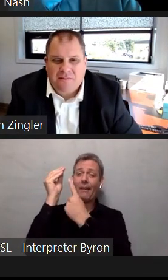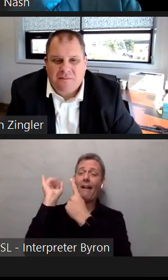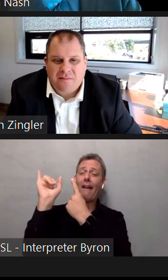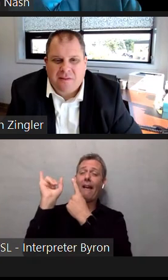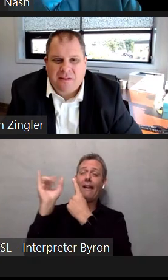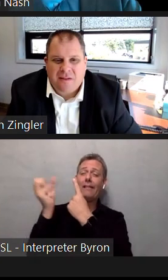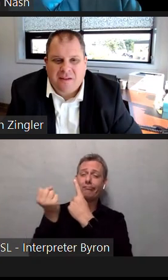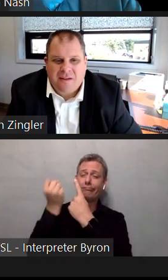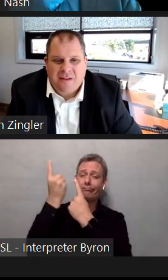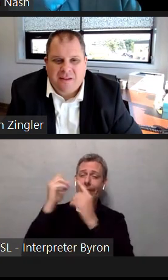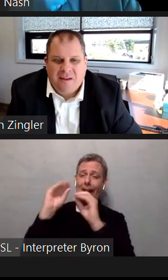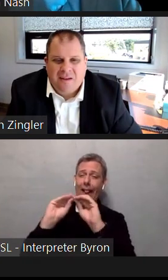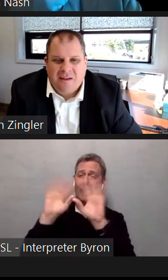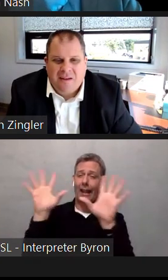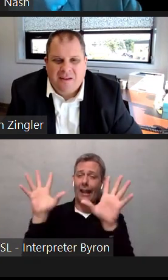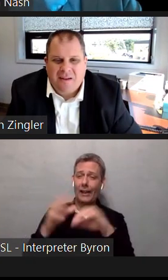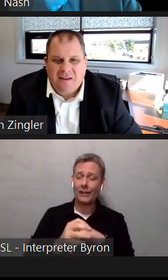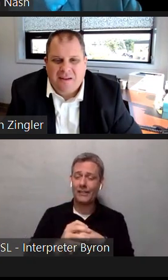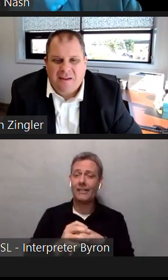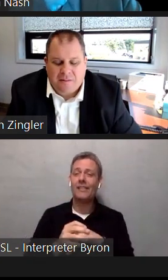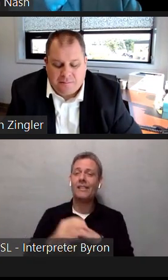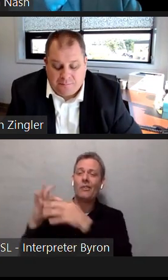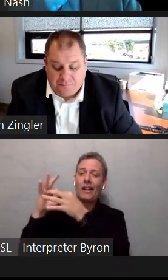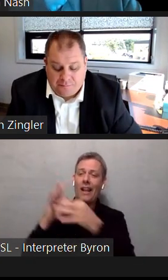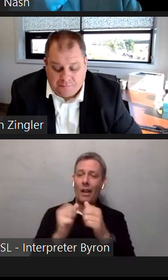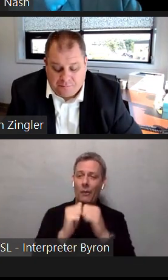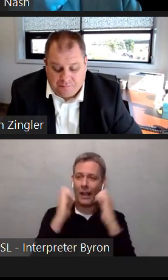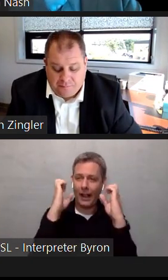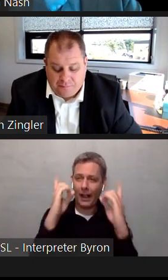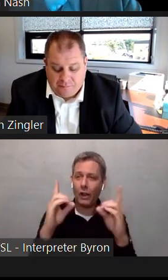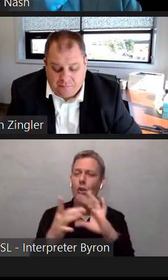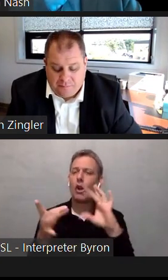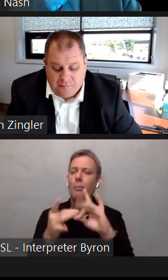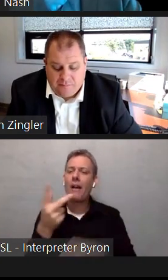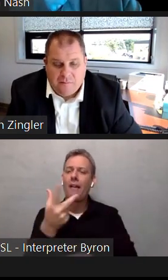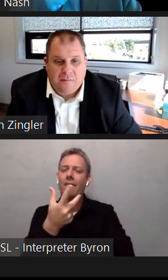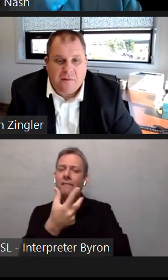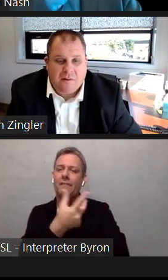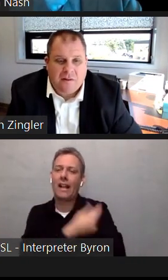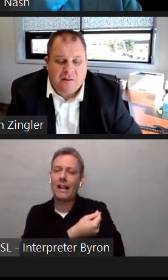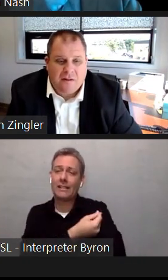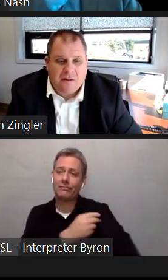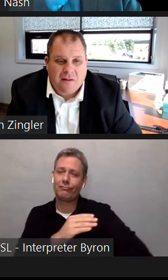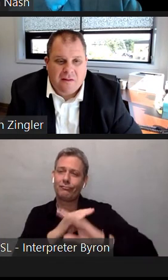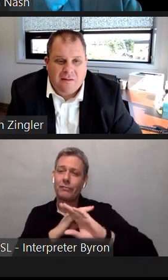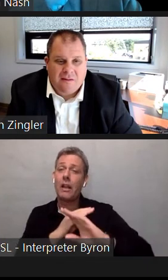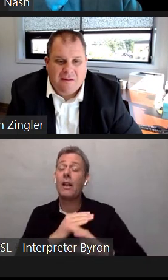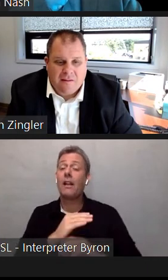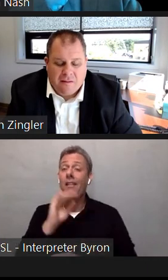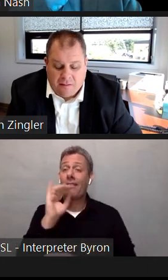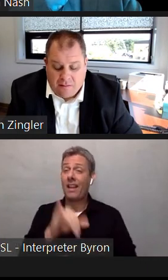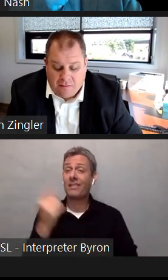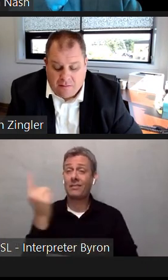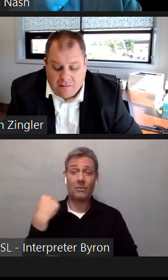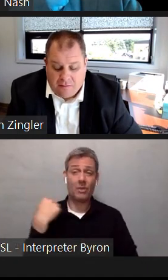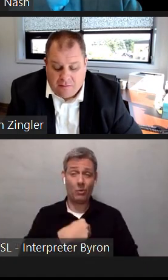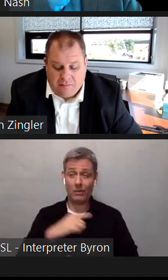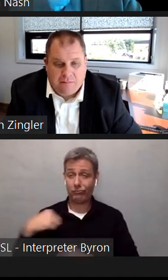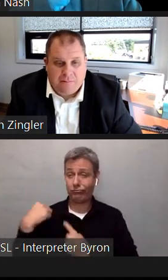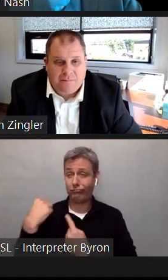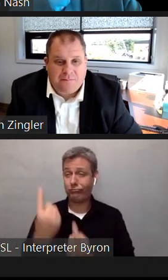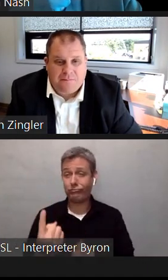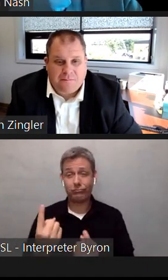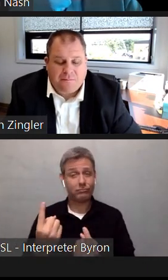us, especially related to education about vaccination, was something that we've all been understanding, adopting, preaching,